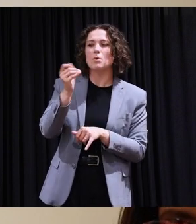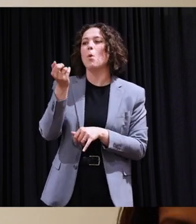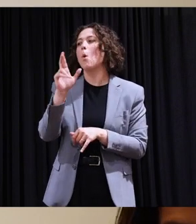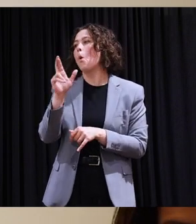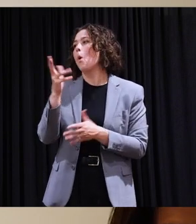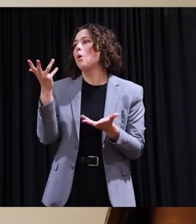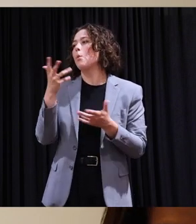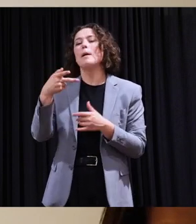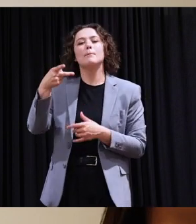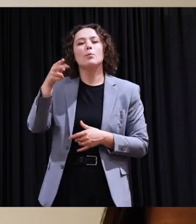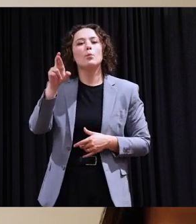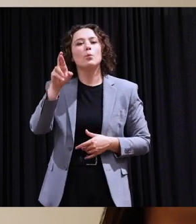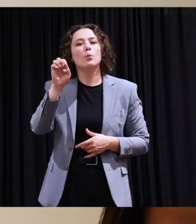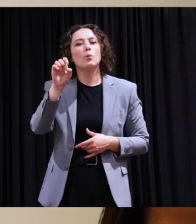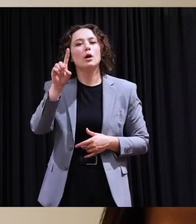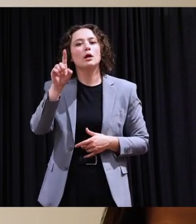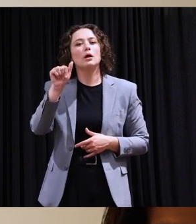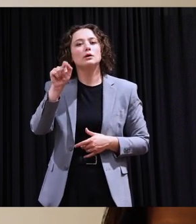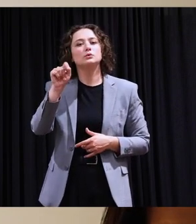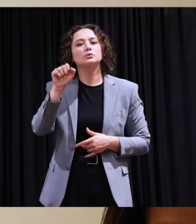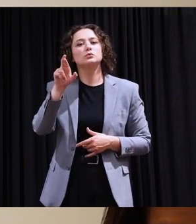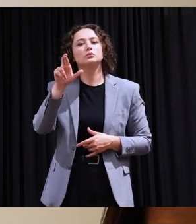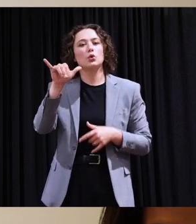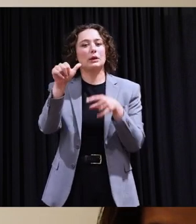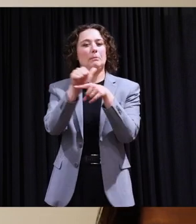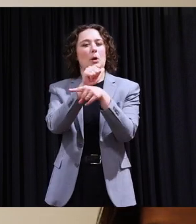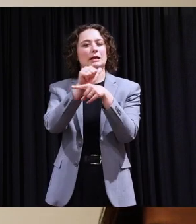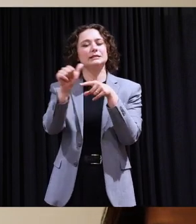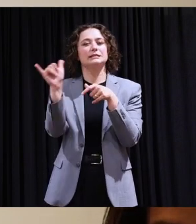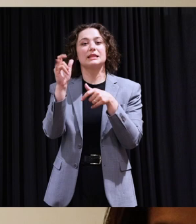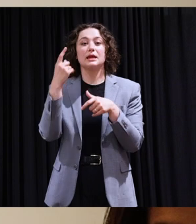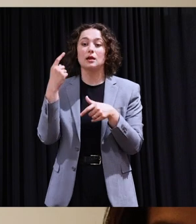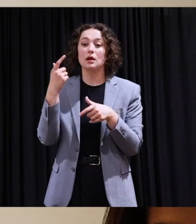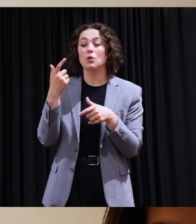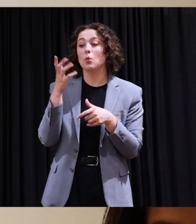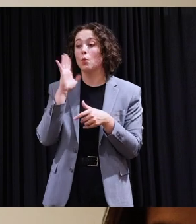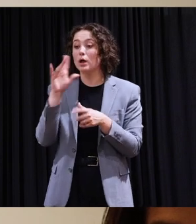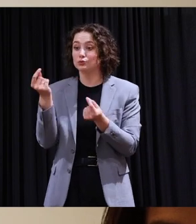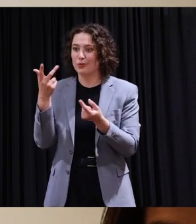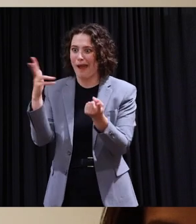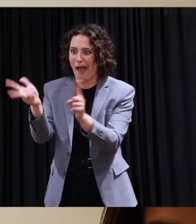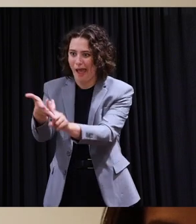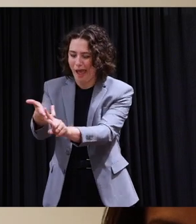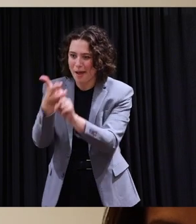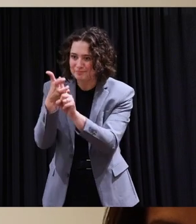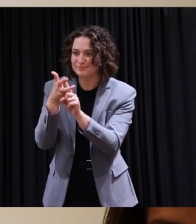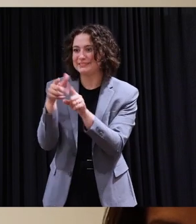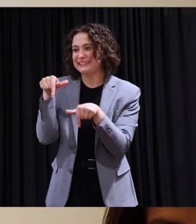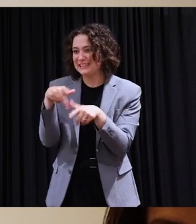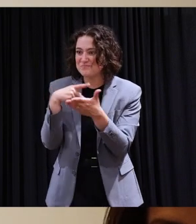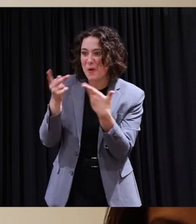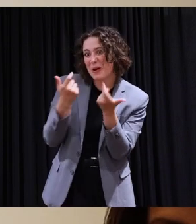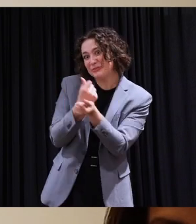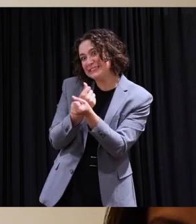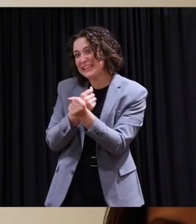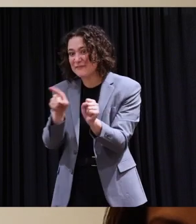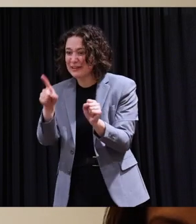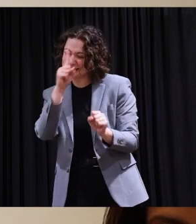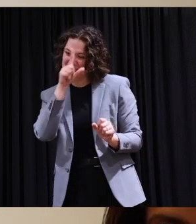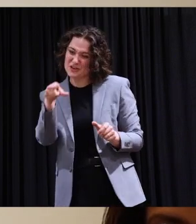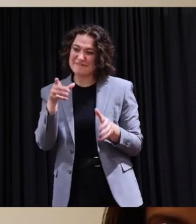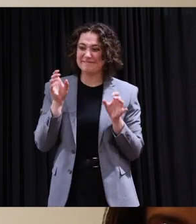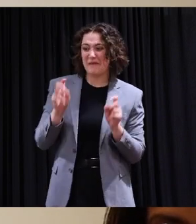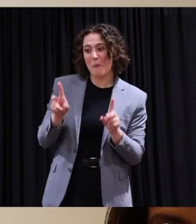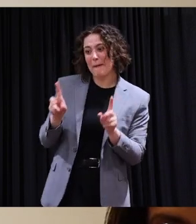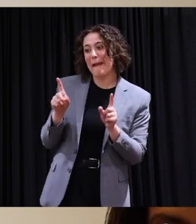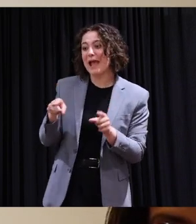practices, and so they pull you in that we are saving you by this program, and you think you're okay, and the minute that you feel